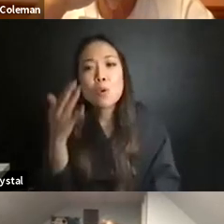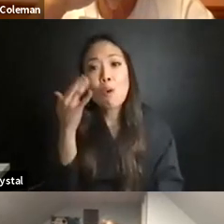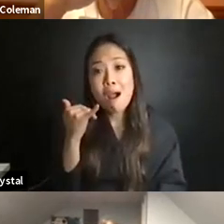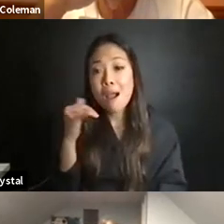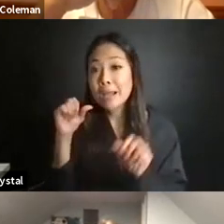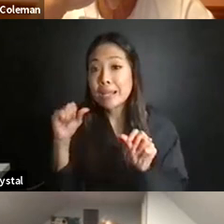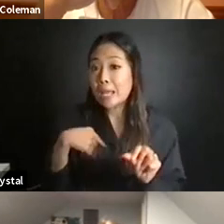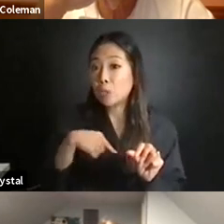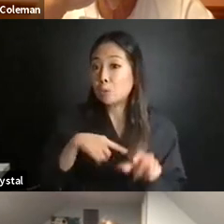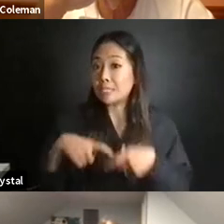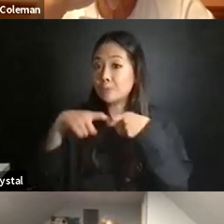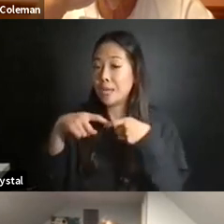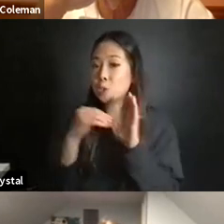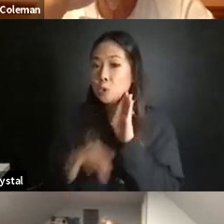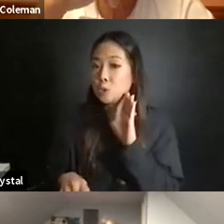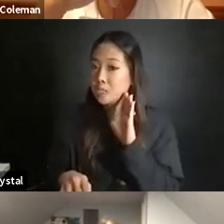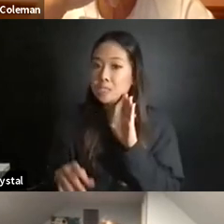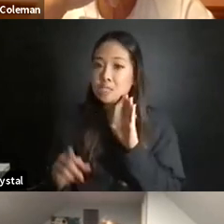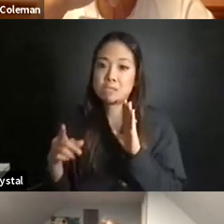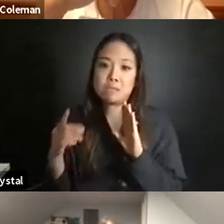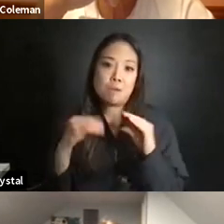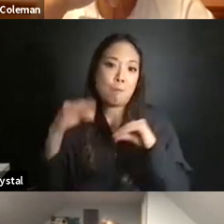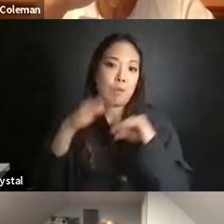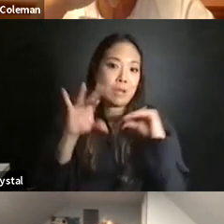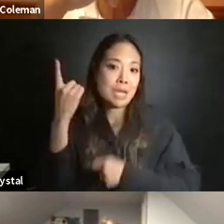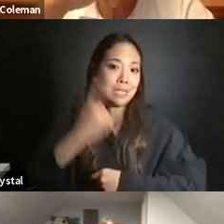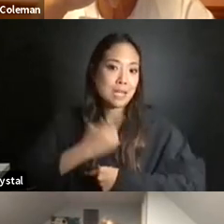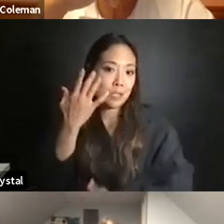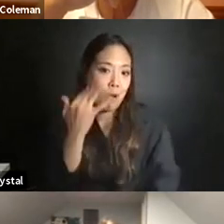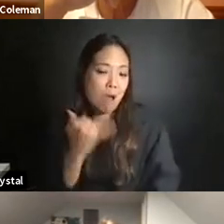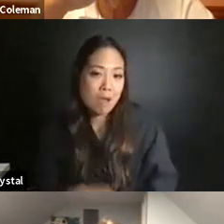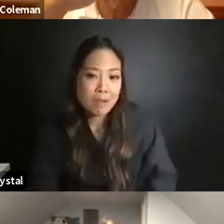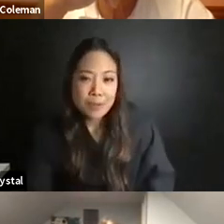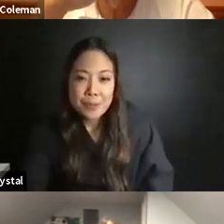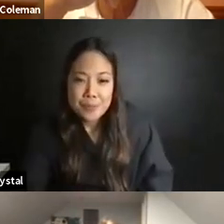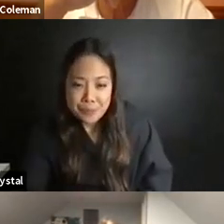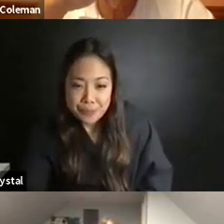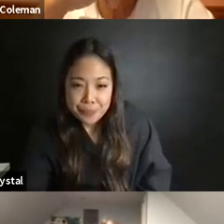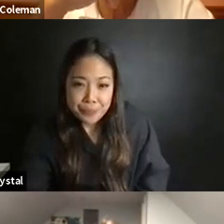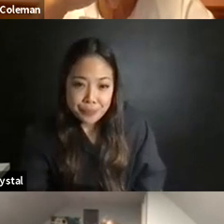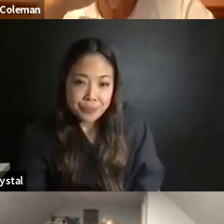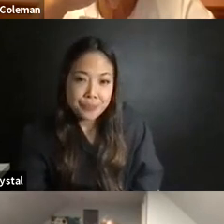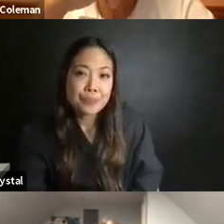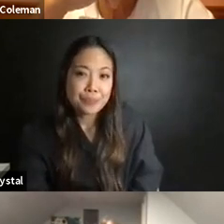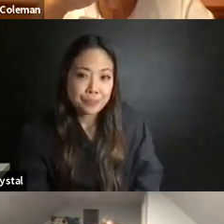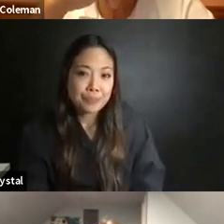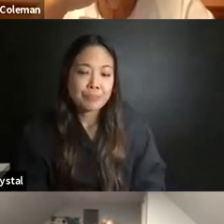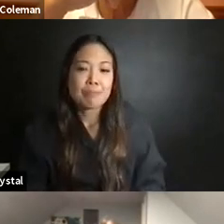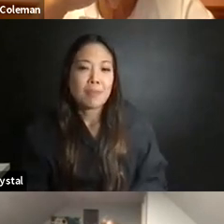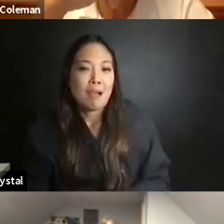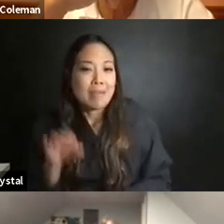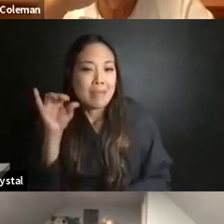students for more than eight days i believe that might be the option that might be leading um to expulsion